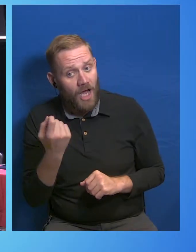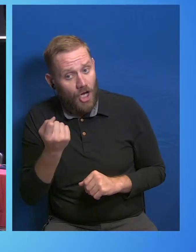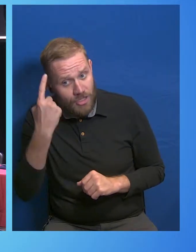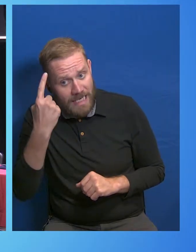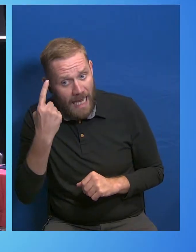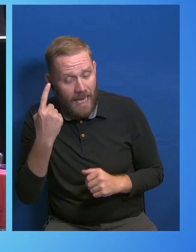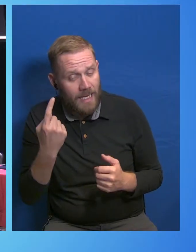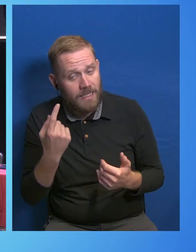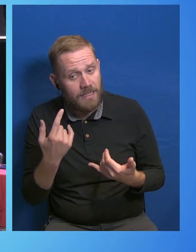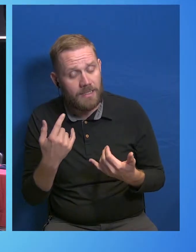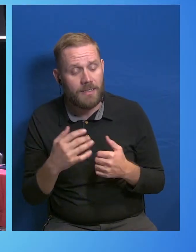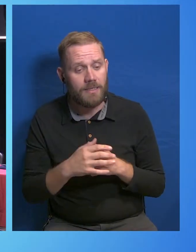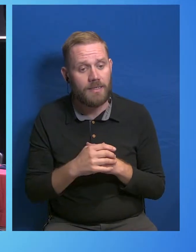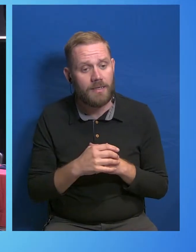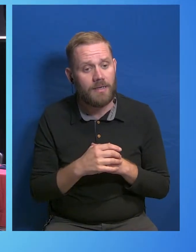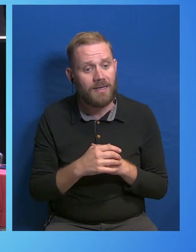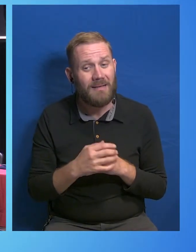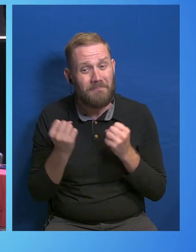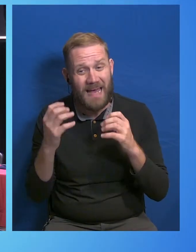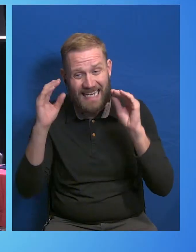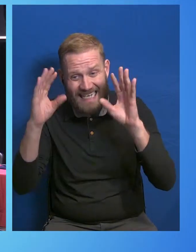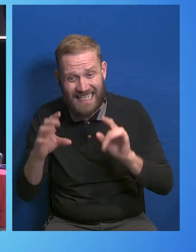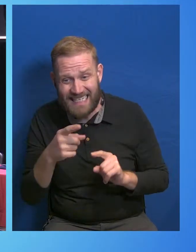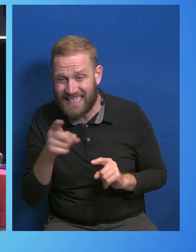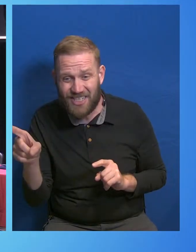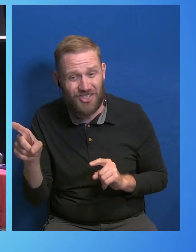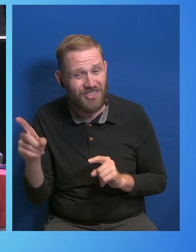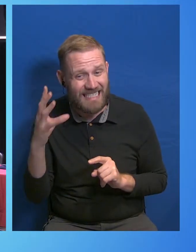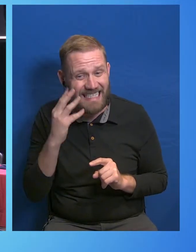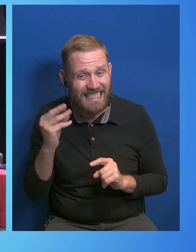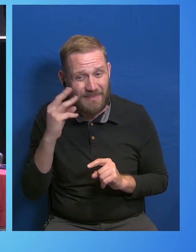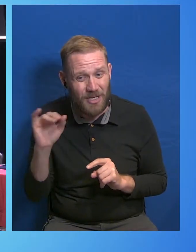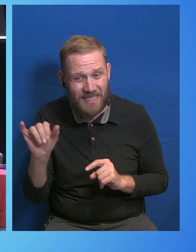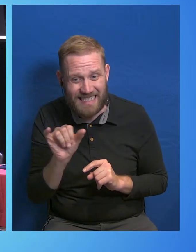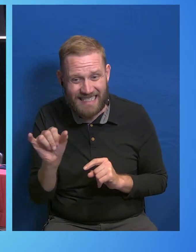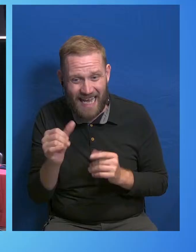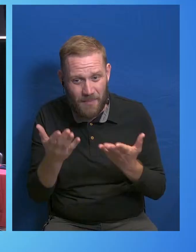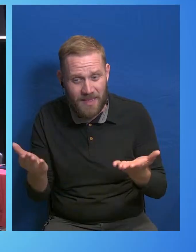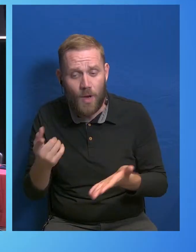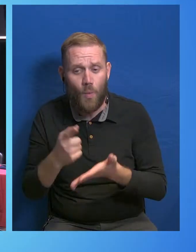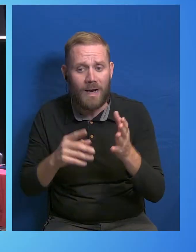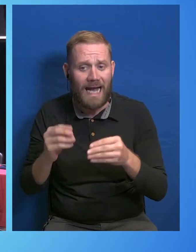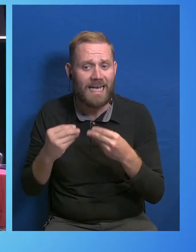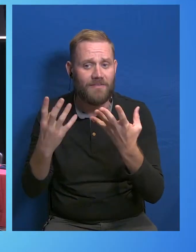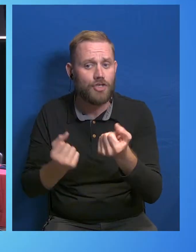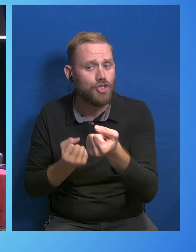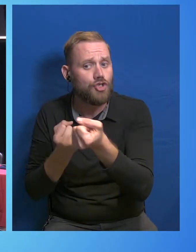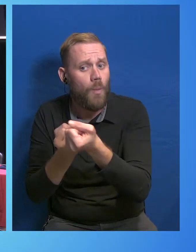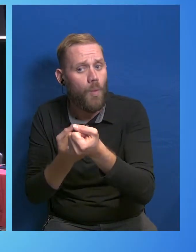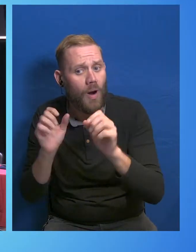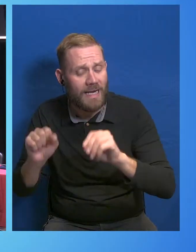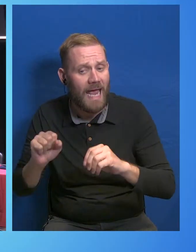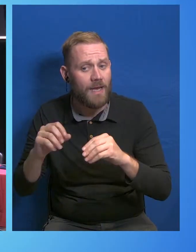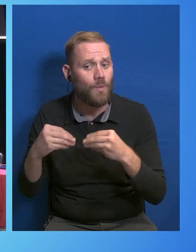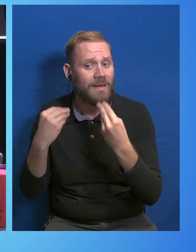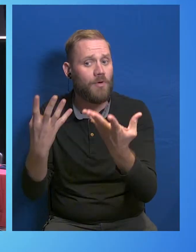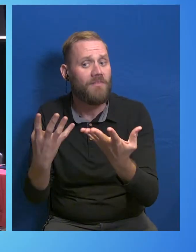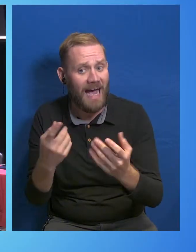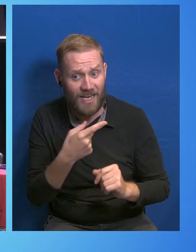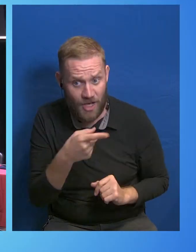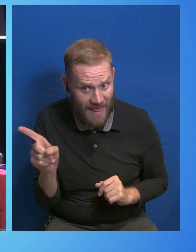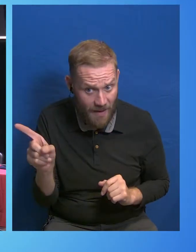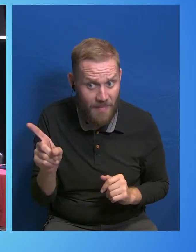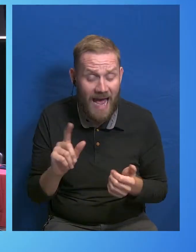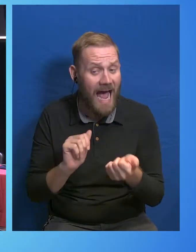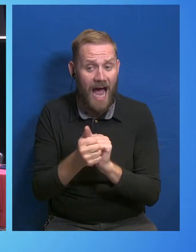reason. But there are a lot of teachers in the state that are going through the same things. And what kind of relief specifically can we get to them? How do we get